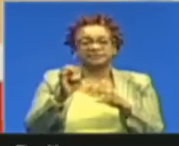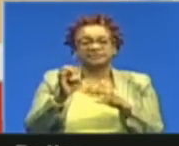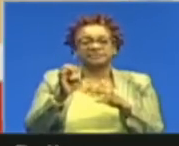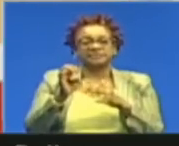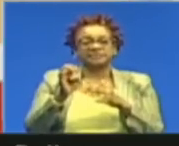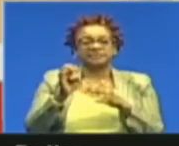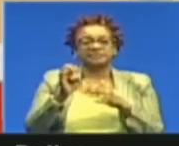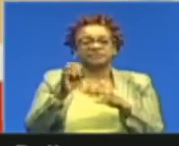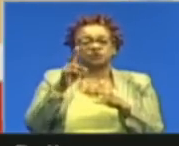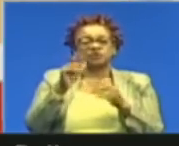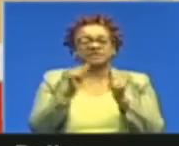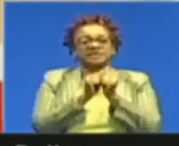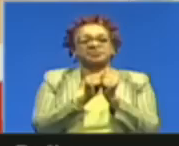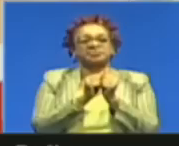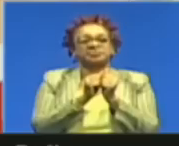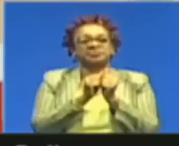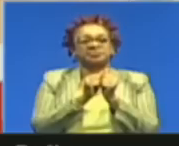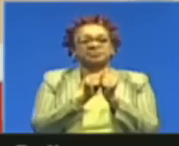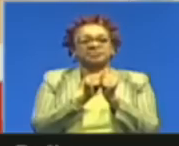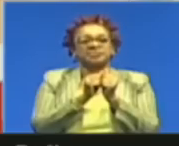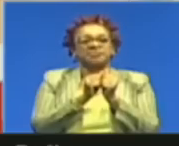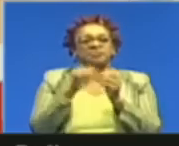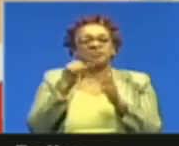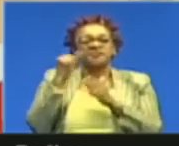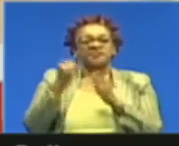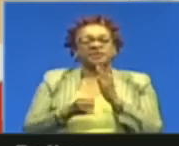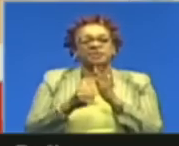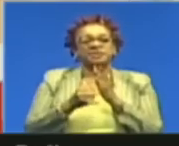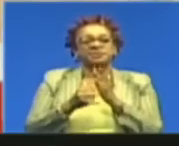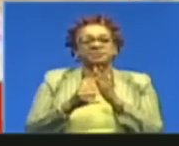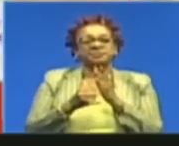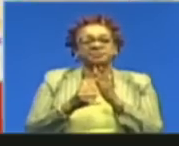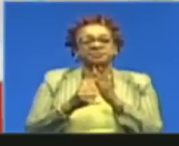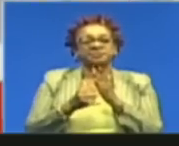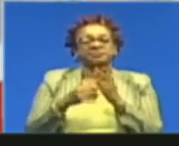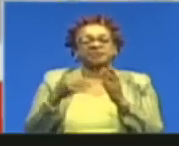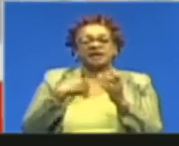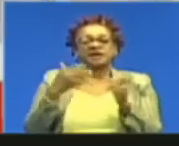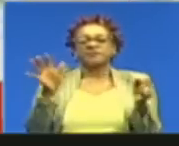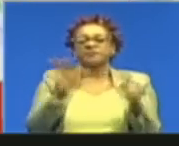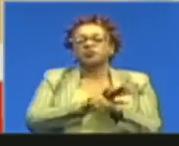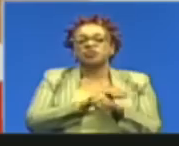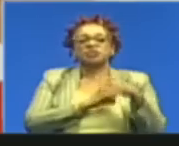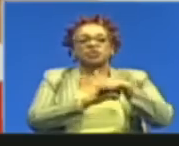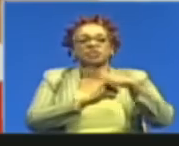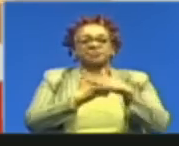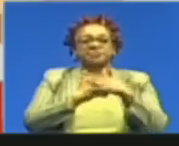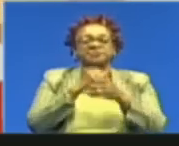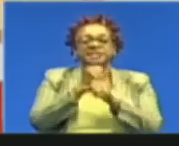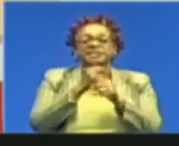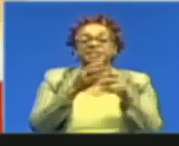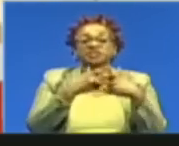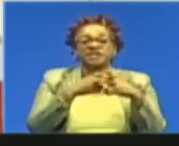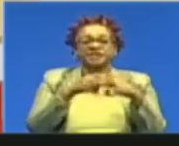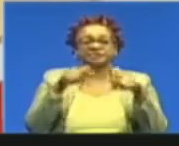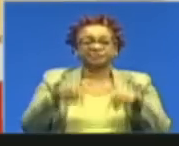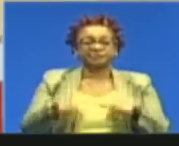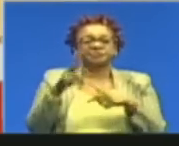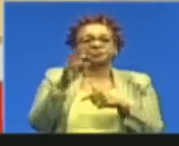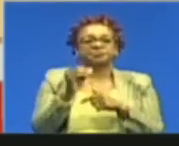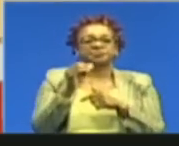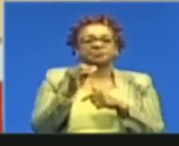KCSE 2010. He eventually went on to get a full scholarship to Stanford to study engineering. Today, 20 students made